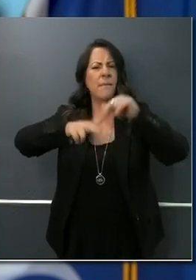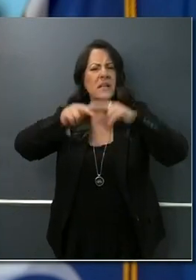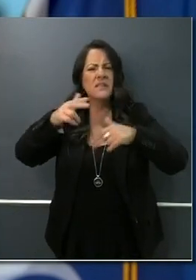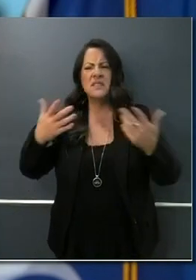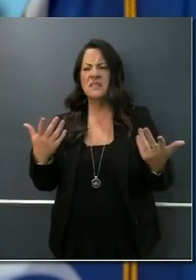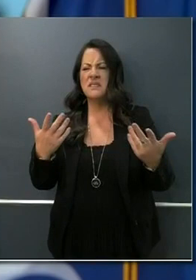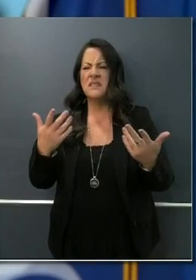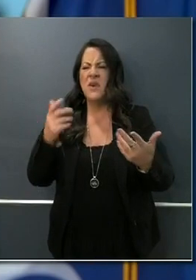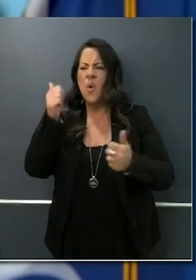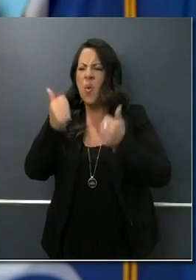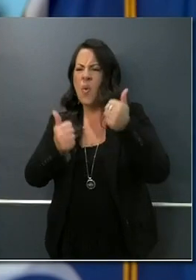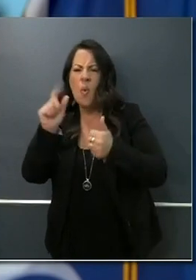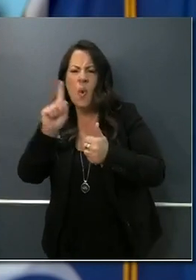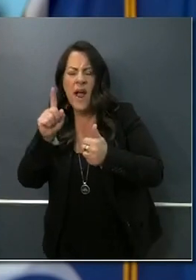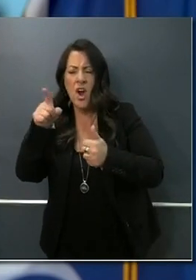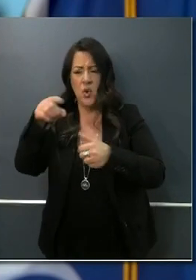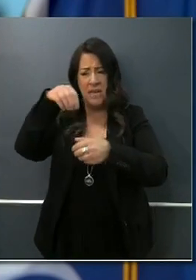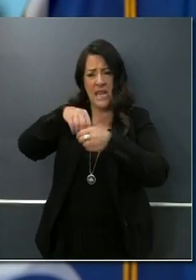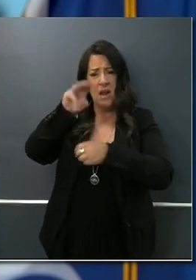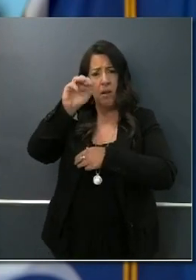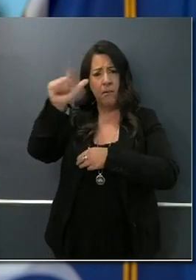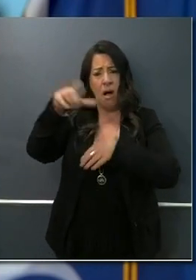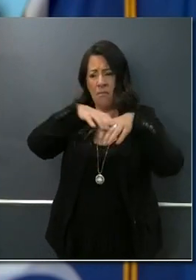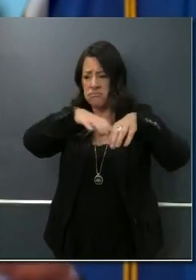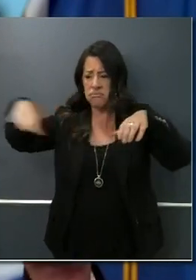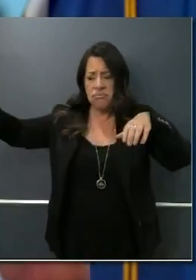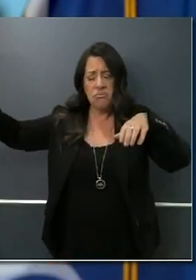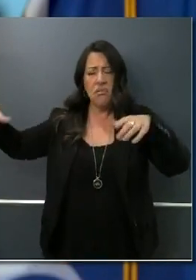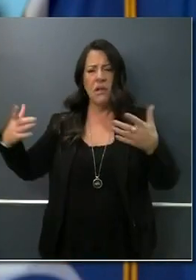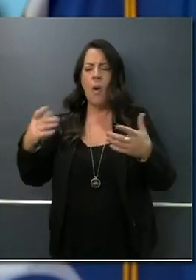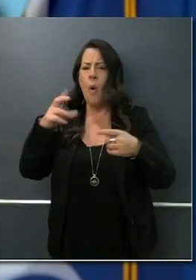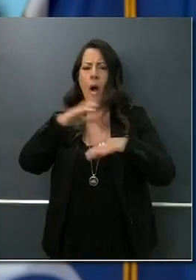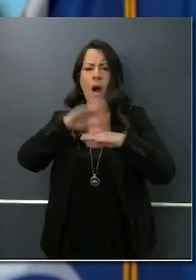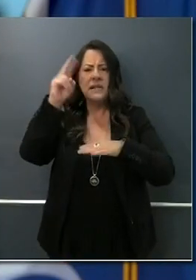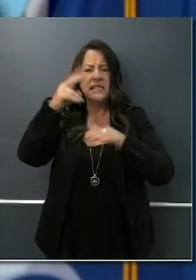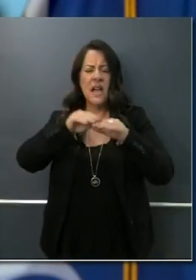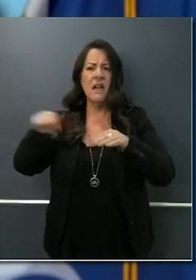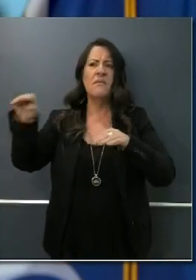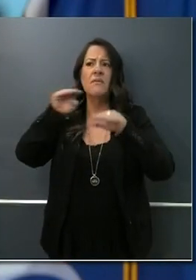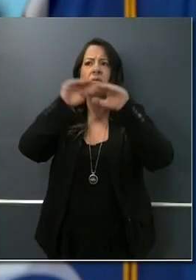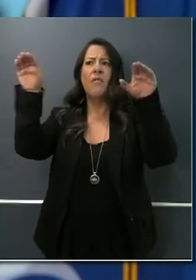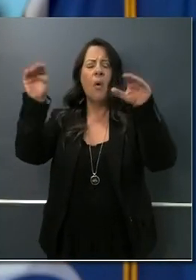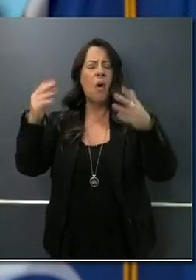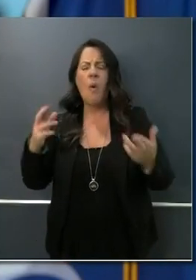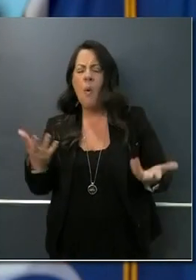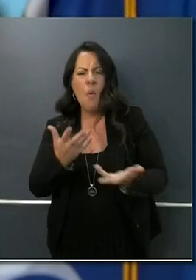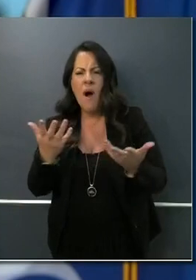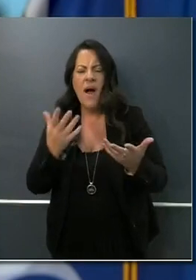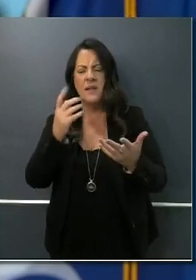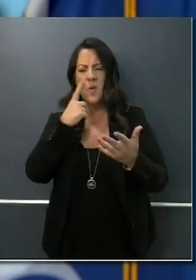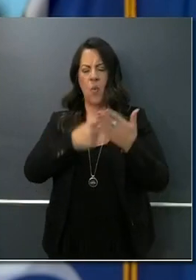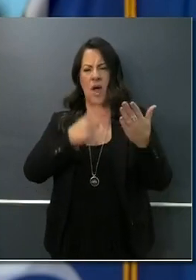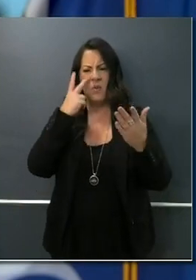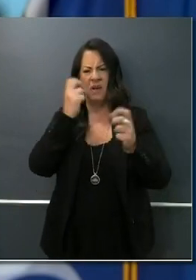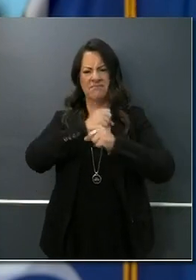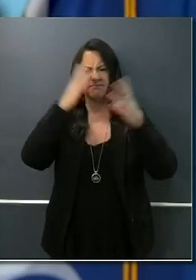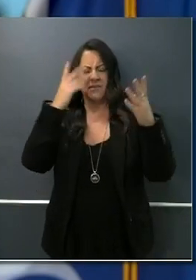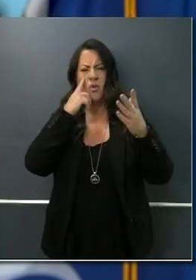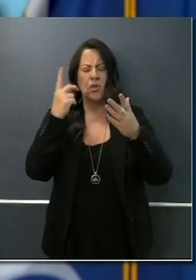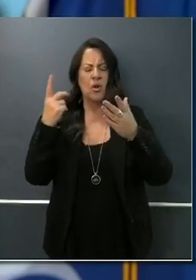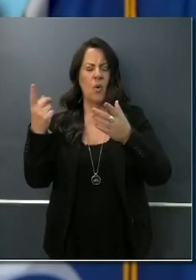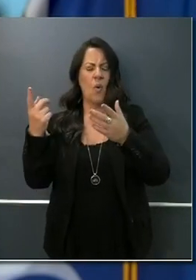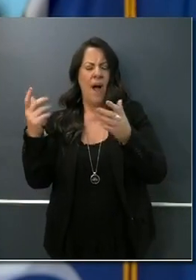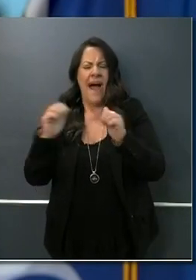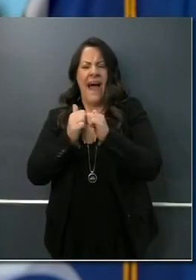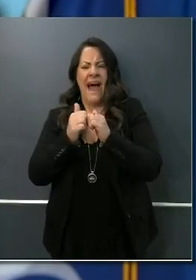a shopping mall, or are they with multiple other businesses, or on their second floor? All of these things will be broken down, and we'll start to socialize